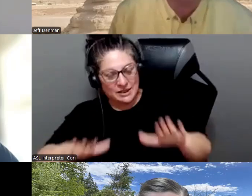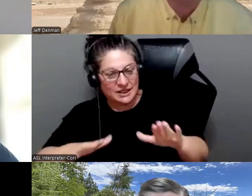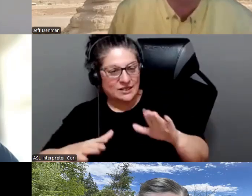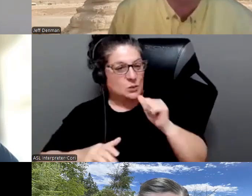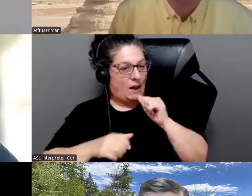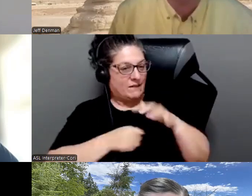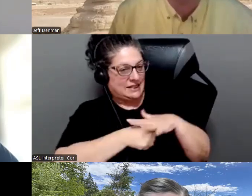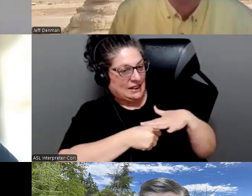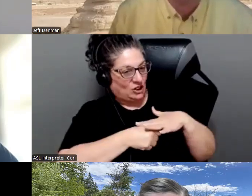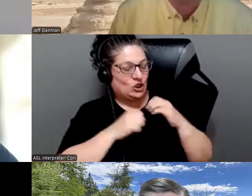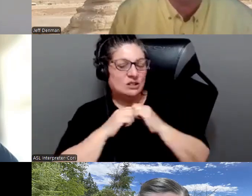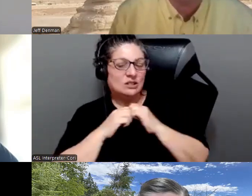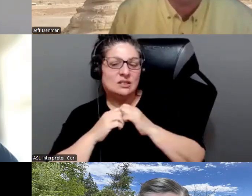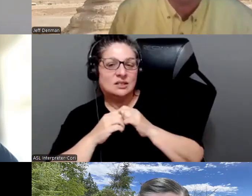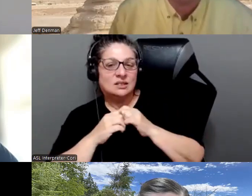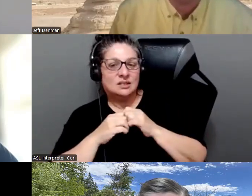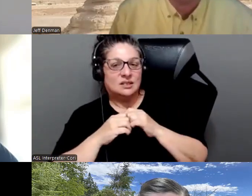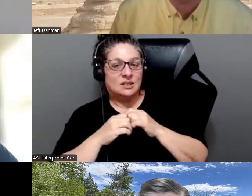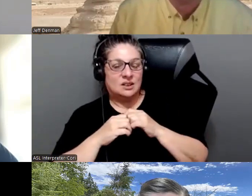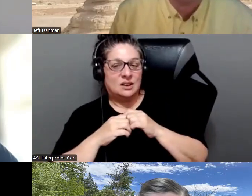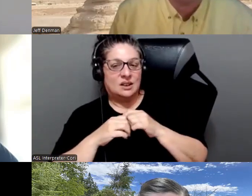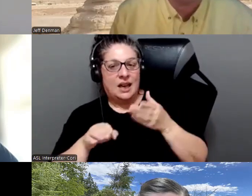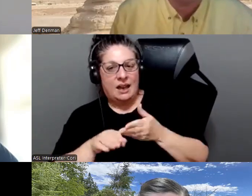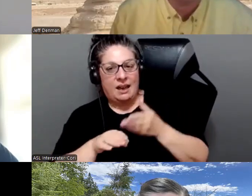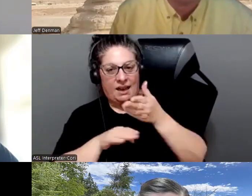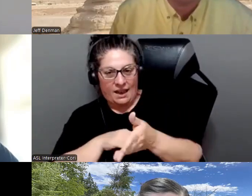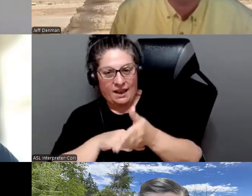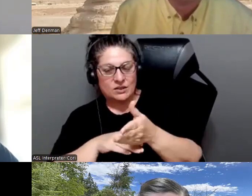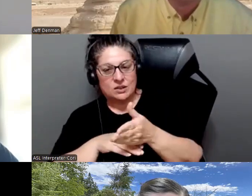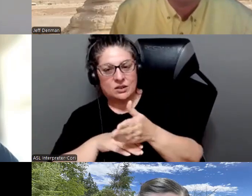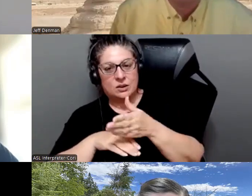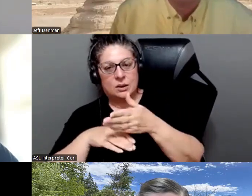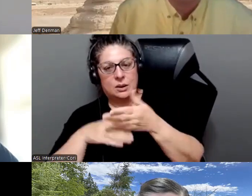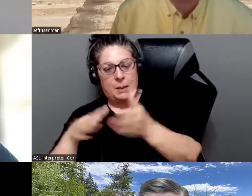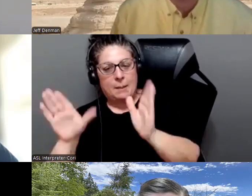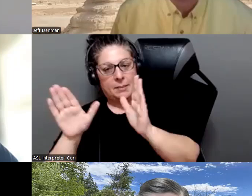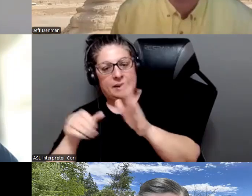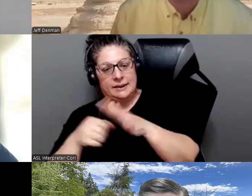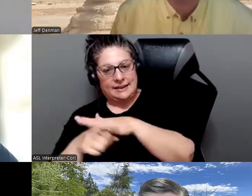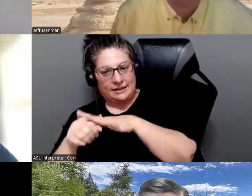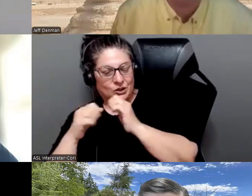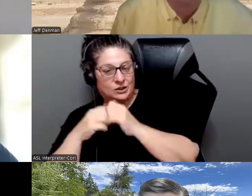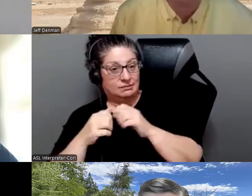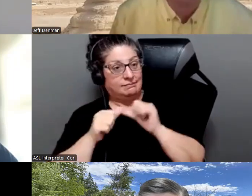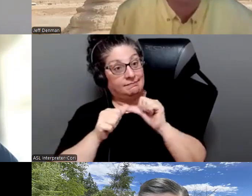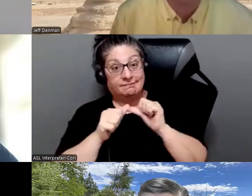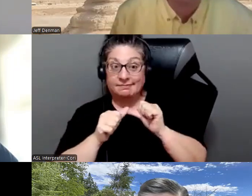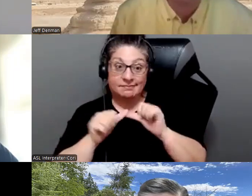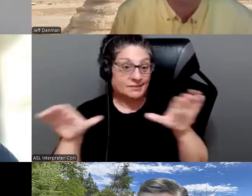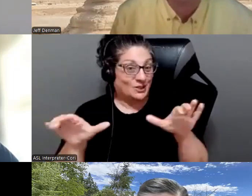sector and after having the public sector time. So y'all keep it up.